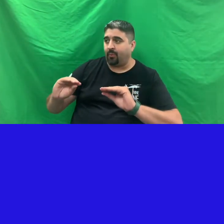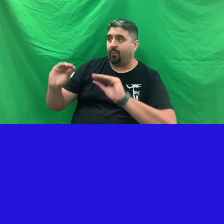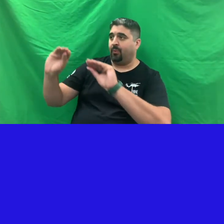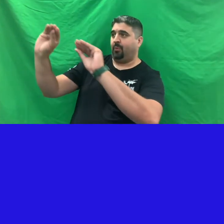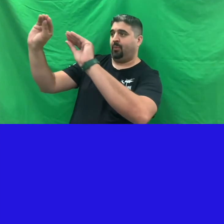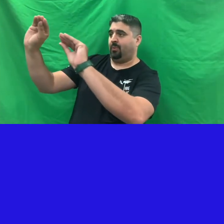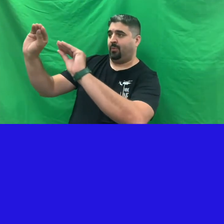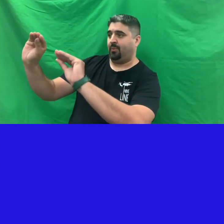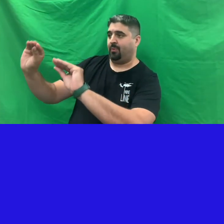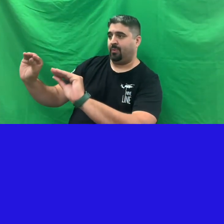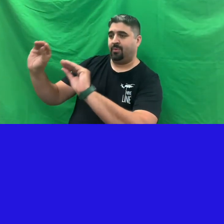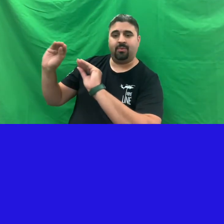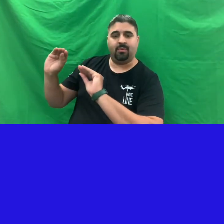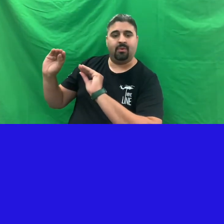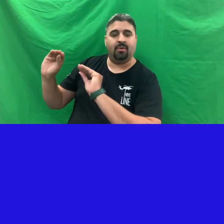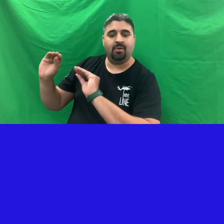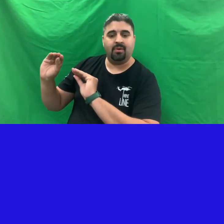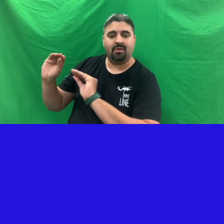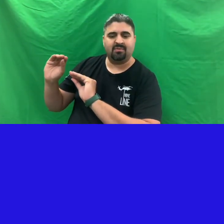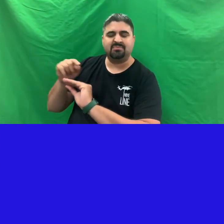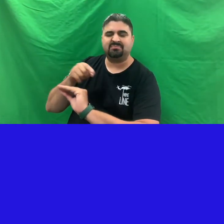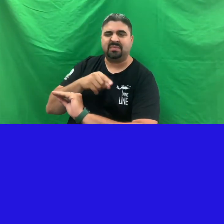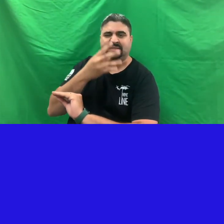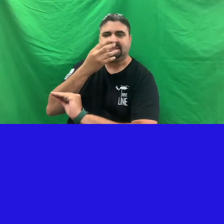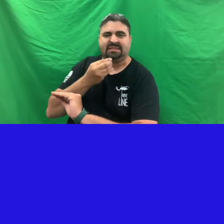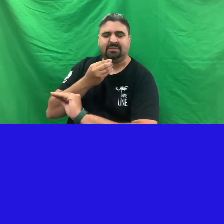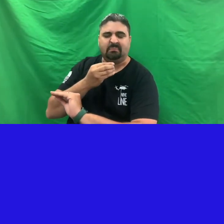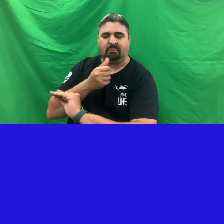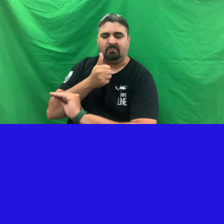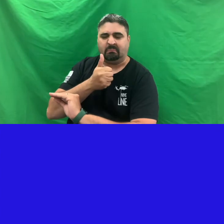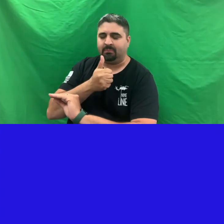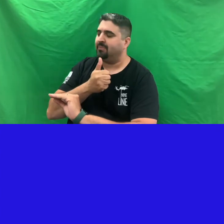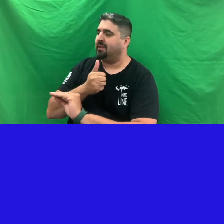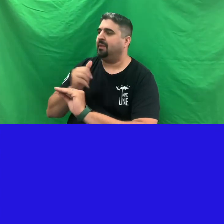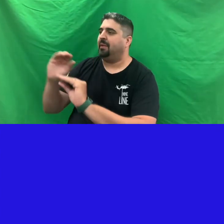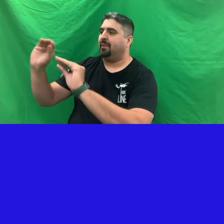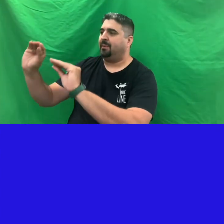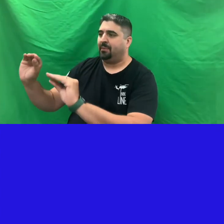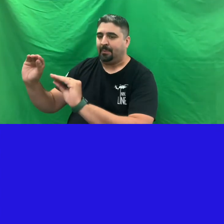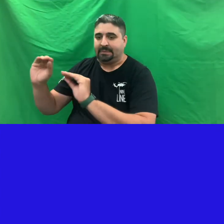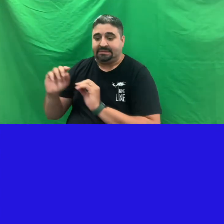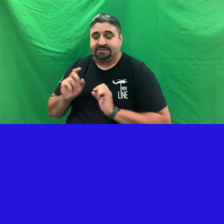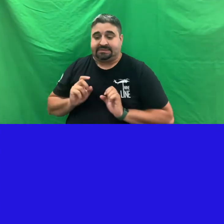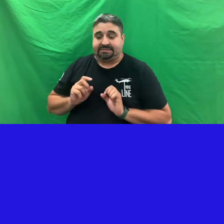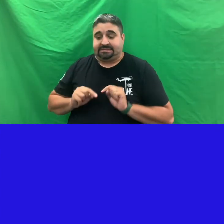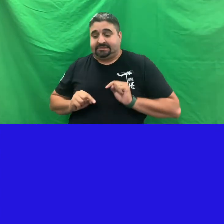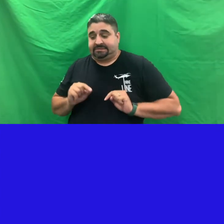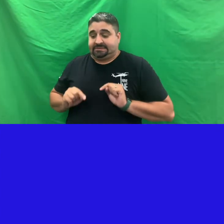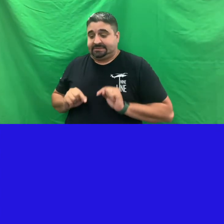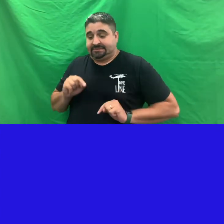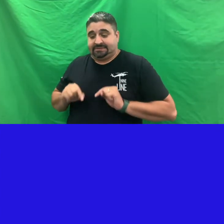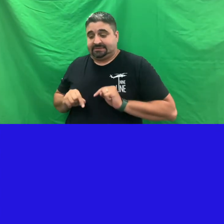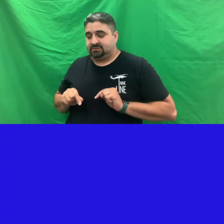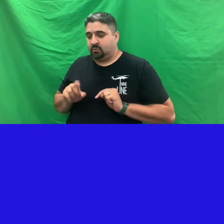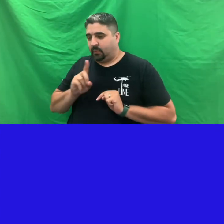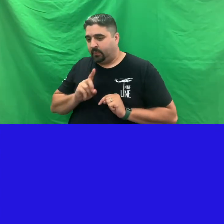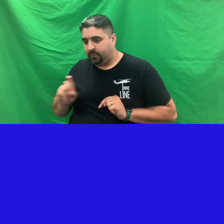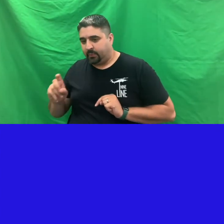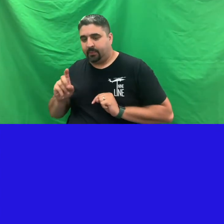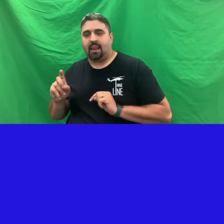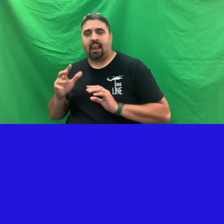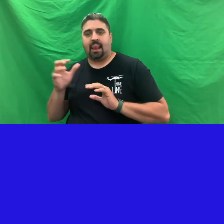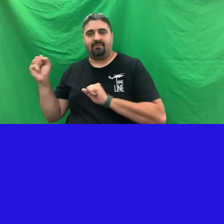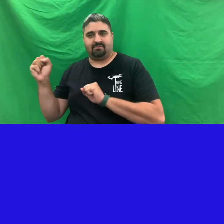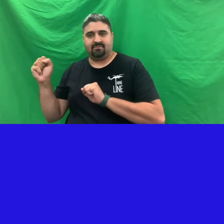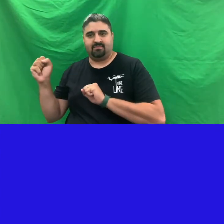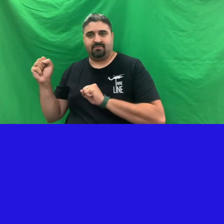Frog put the hat back on the hook where he found it. When Toad woke up the next morning,